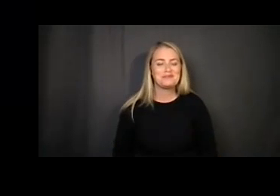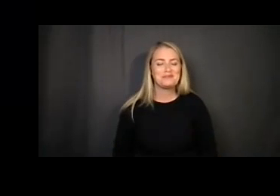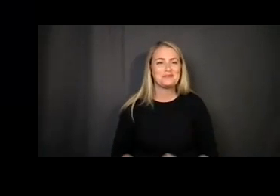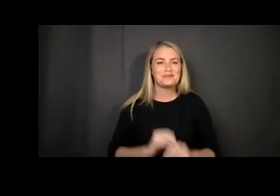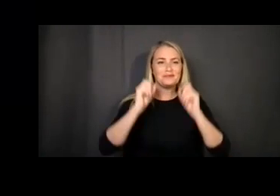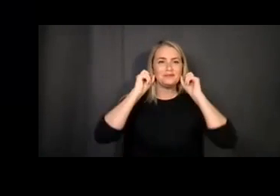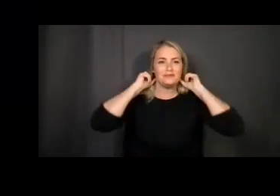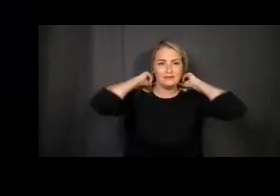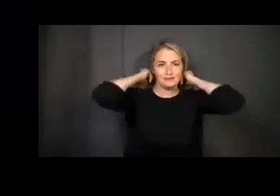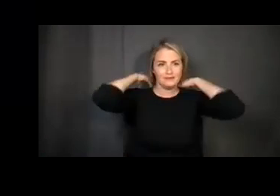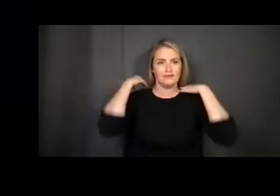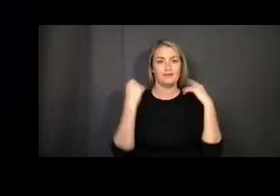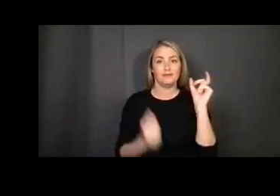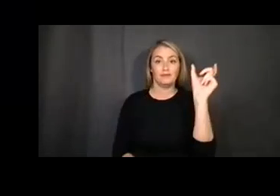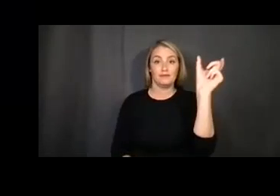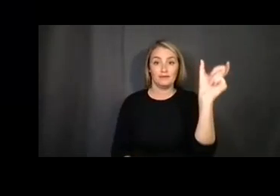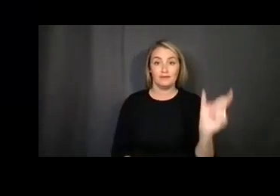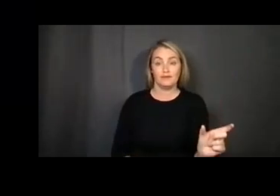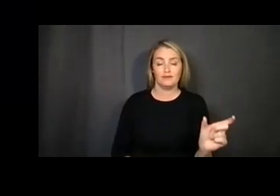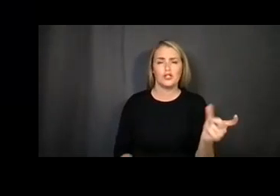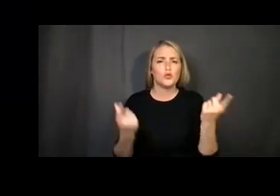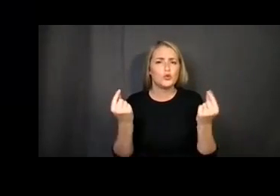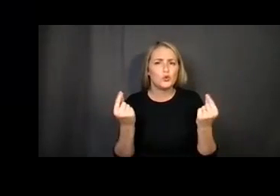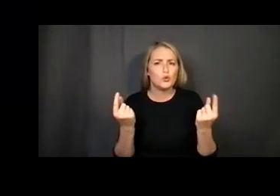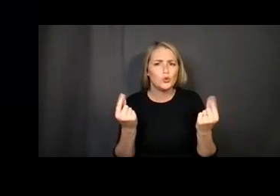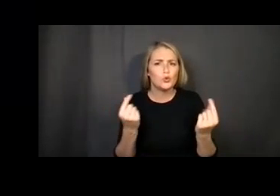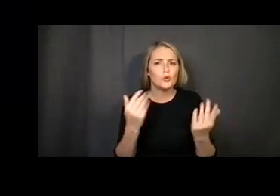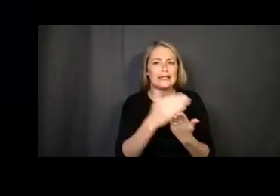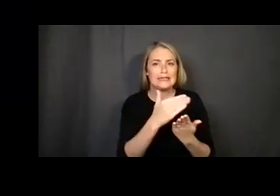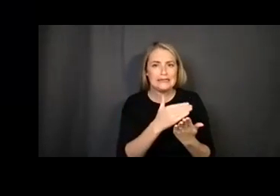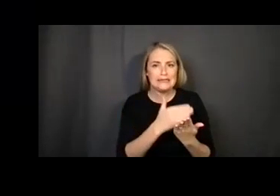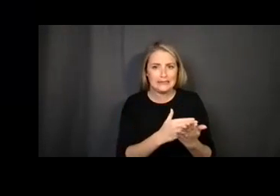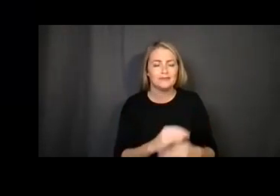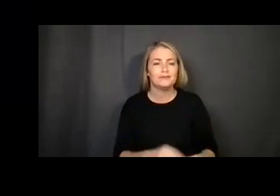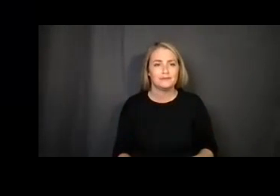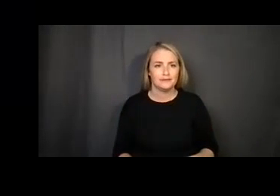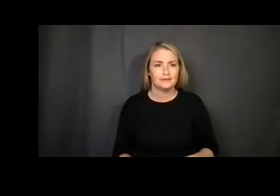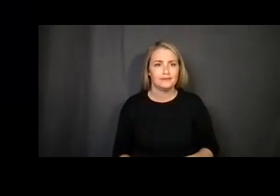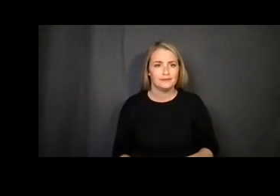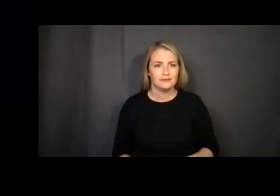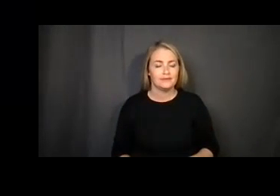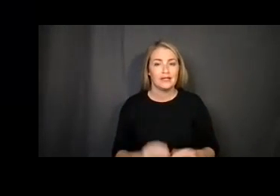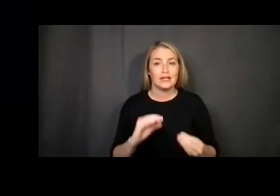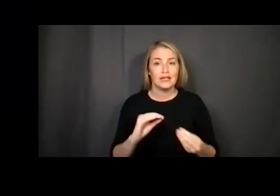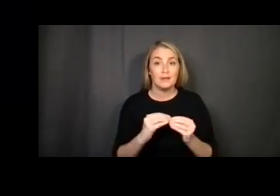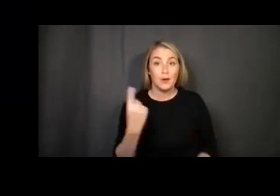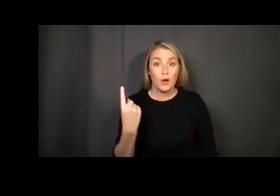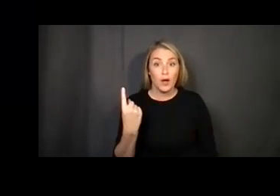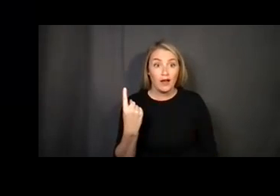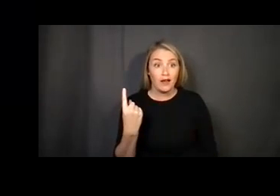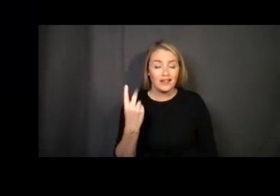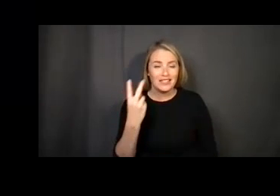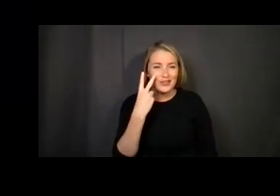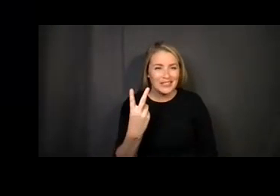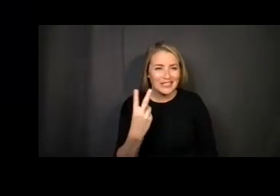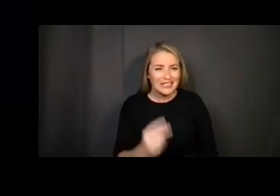see, the to-do list on the course homepage. Again, as you can see in this number 1 that it's pointing out, you can